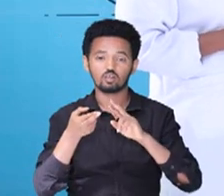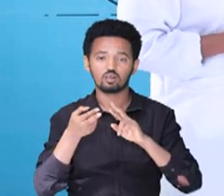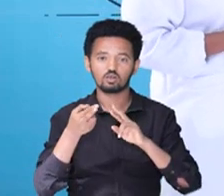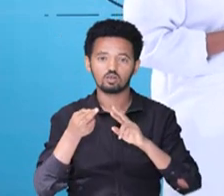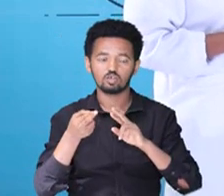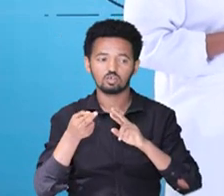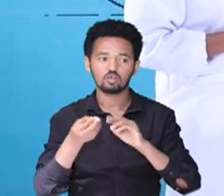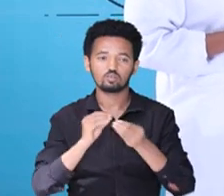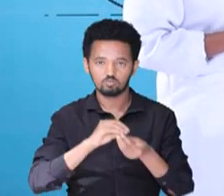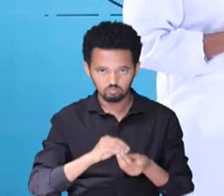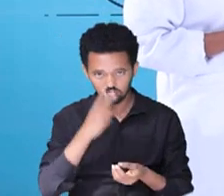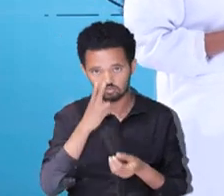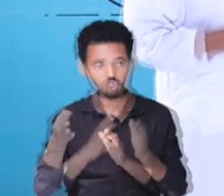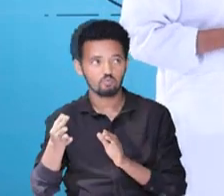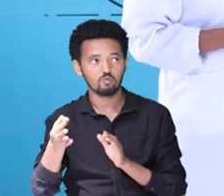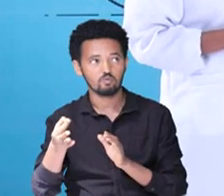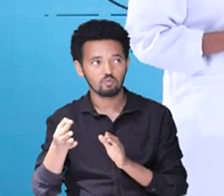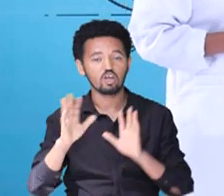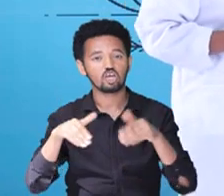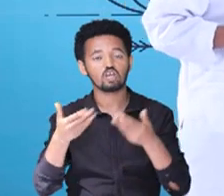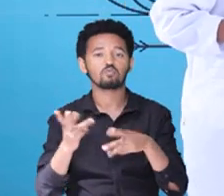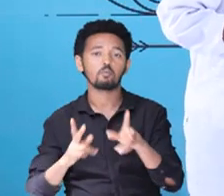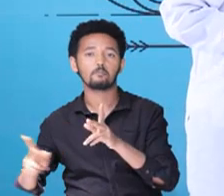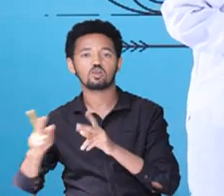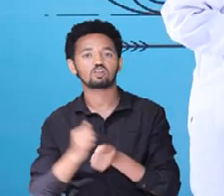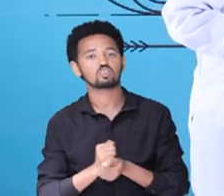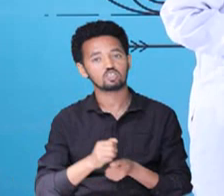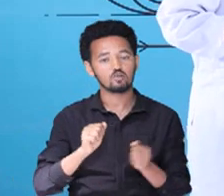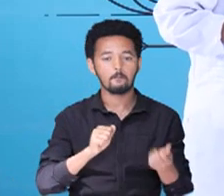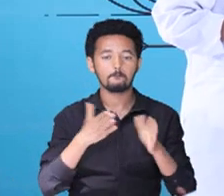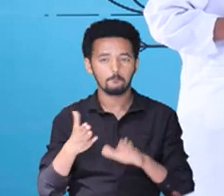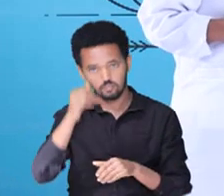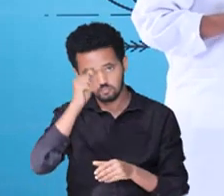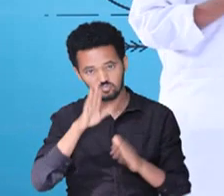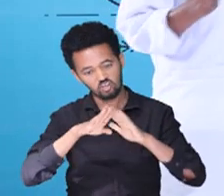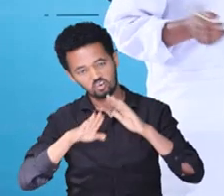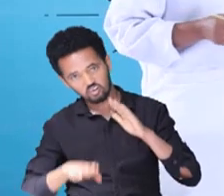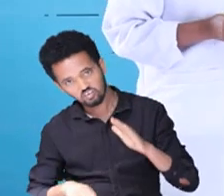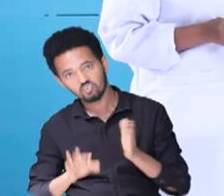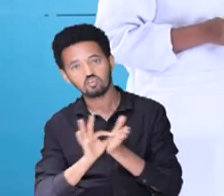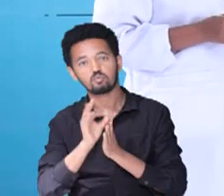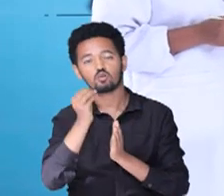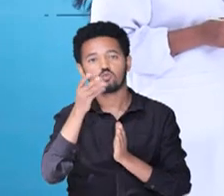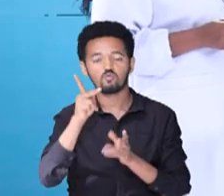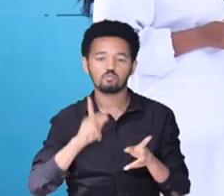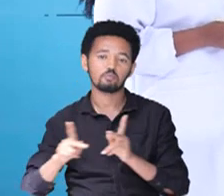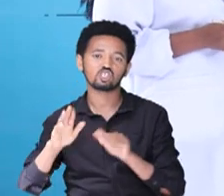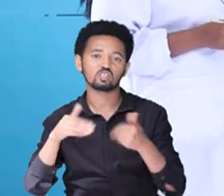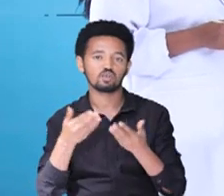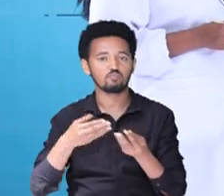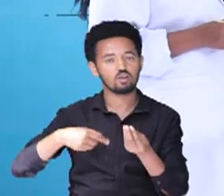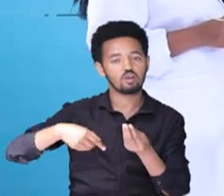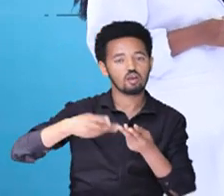Fertility increases the growth of a given population. Mortality decreases the number of population in a given